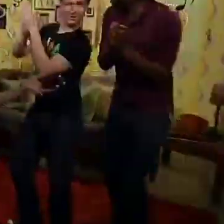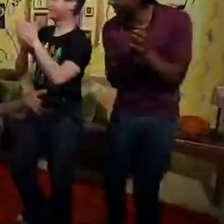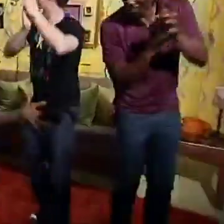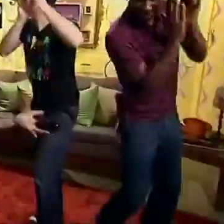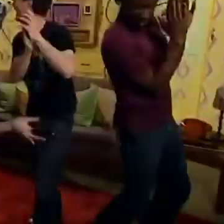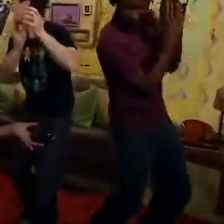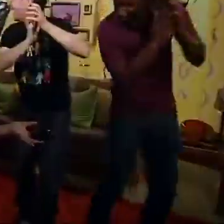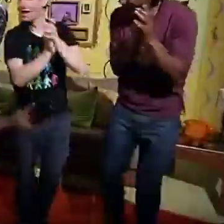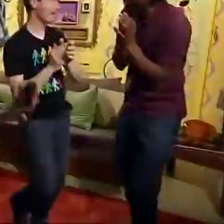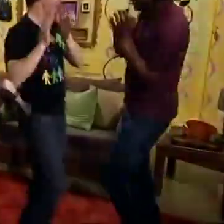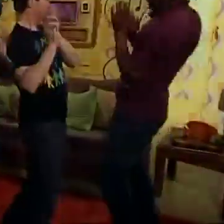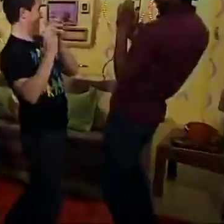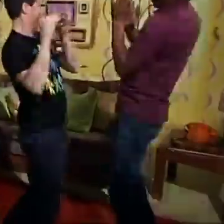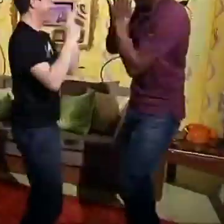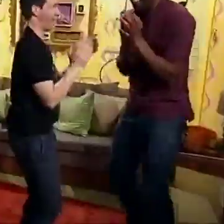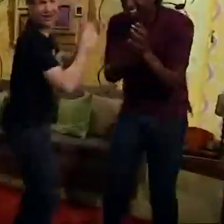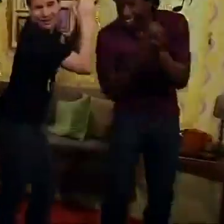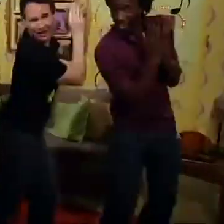sing on Boogie Beebies.